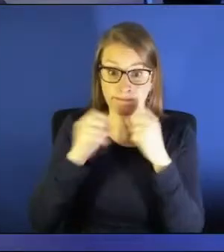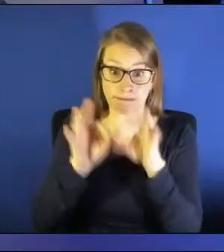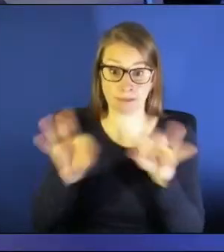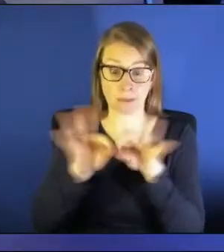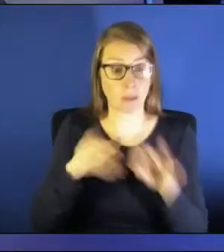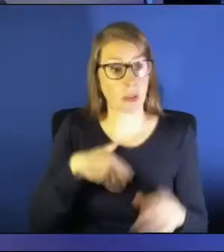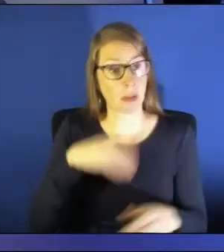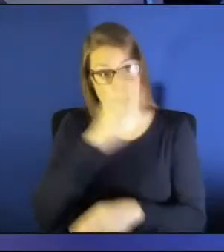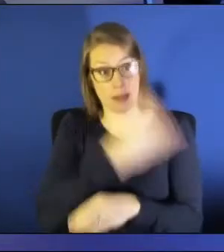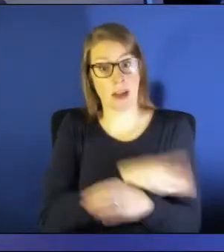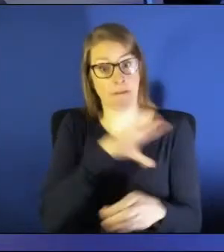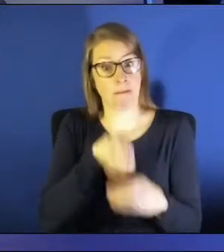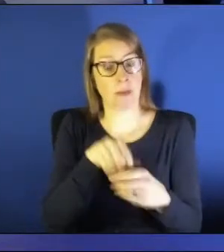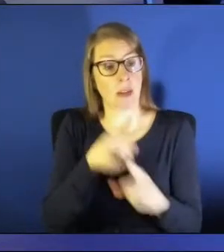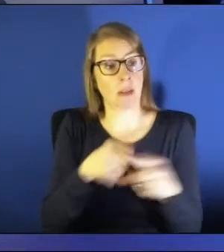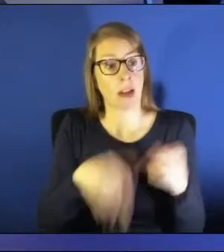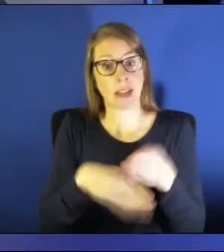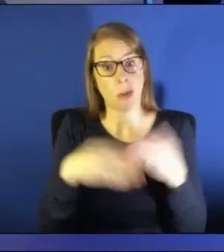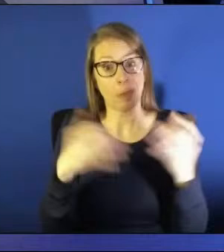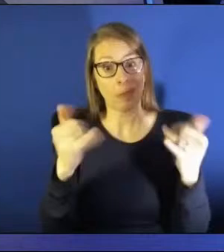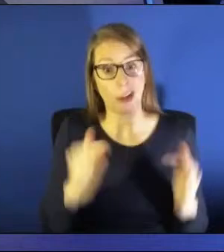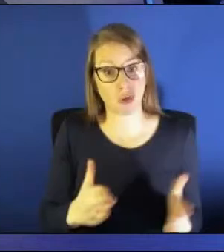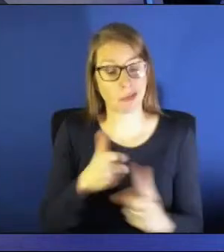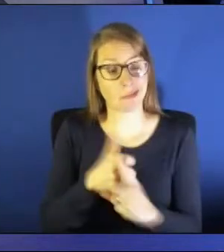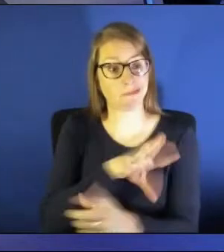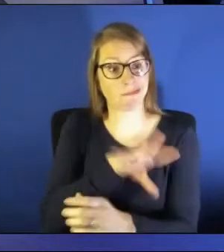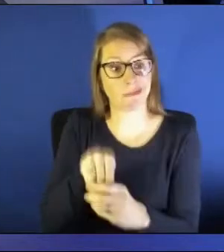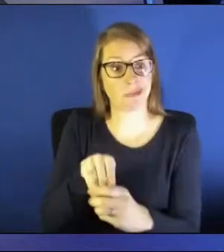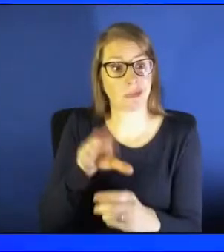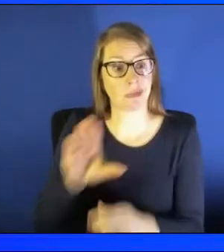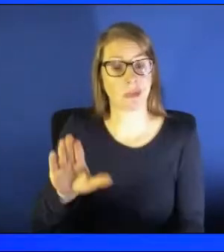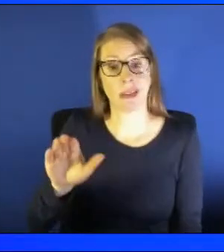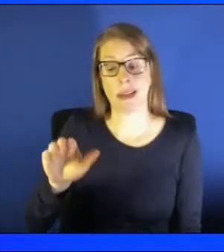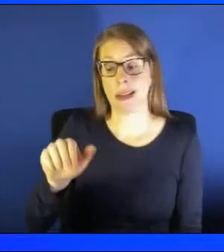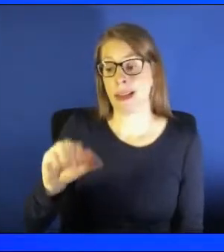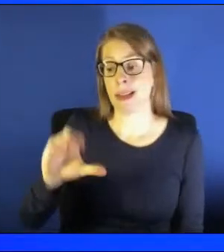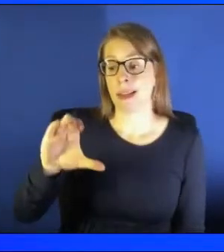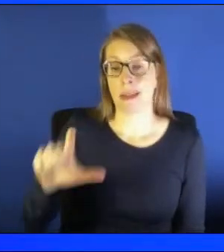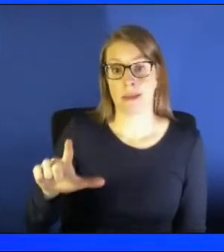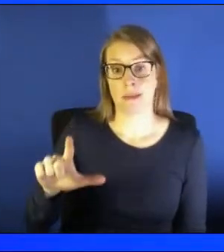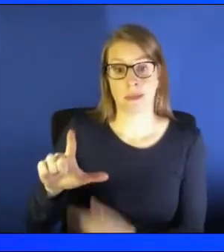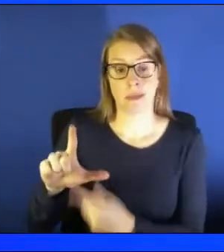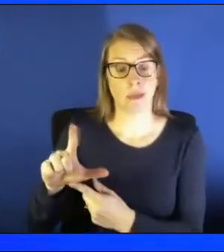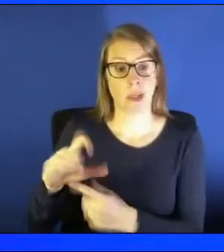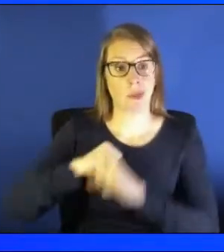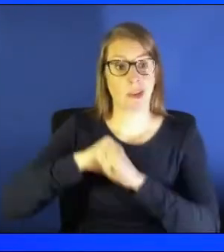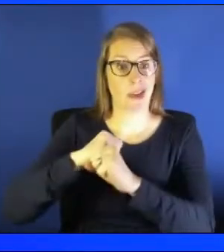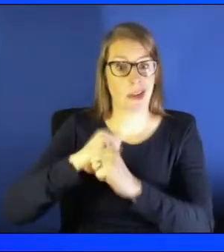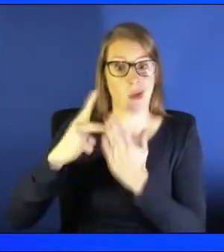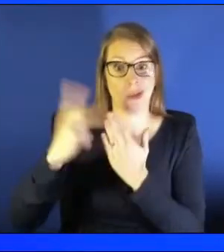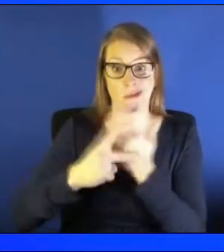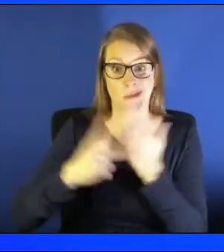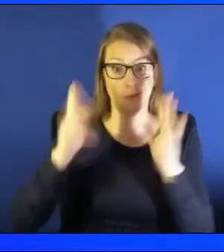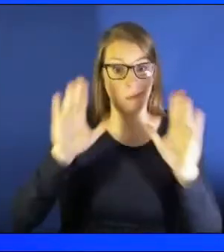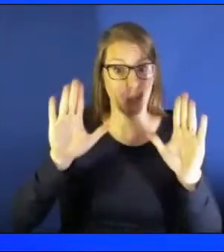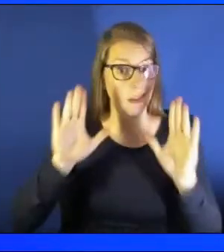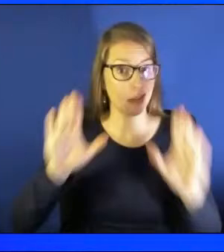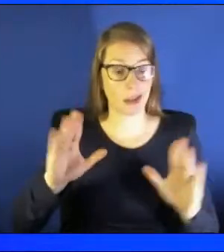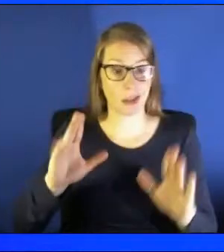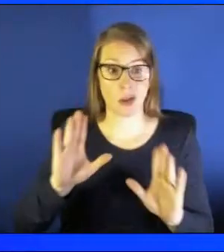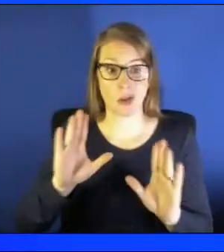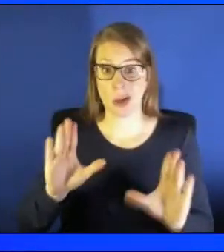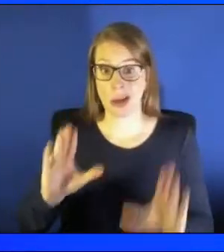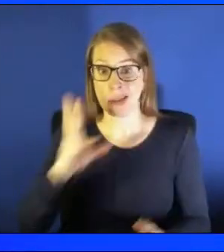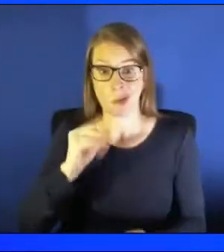participated. He's a soccer player, and he participated in their ACL prevention program, and it was fantastic. It was such a great experience for him and really